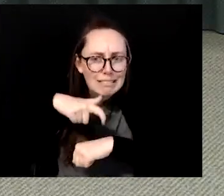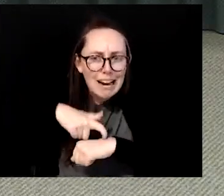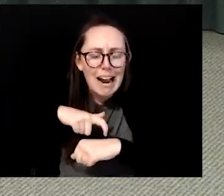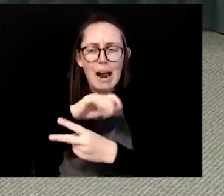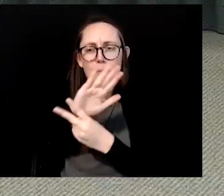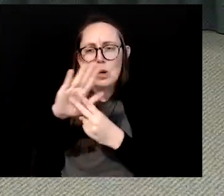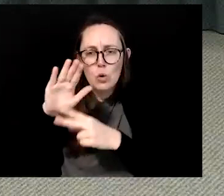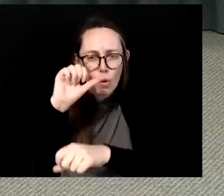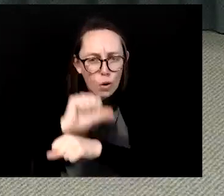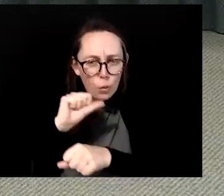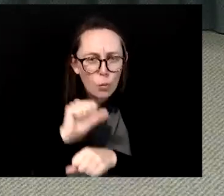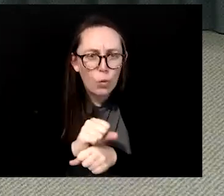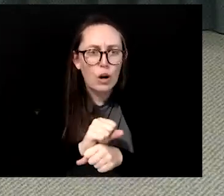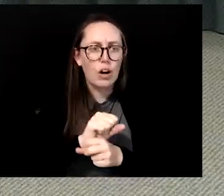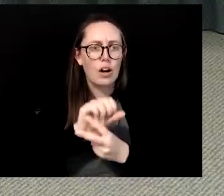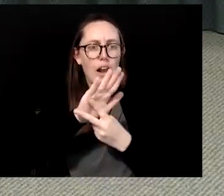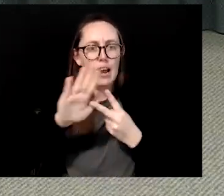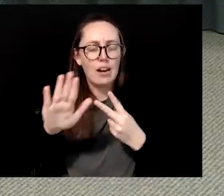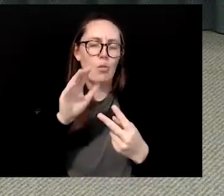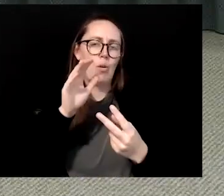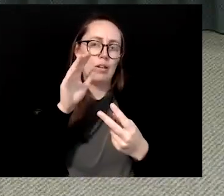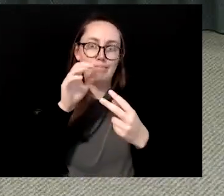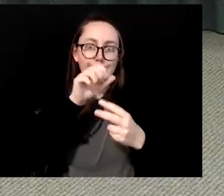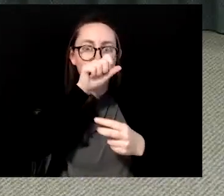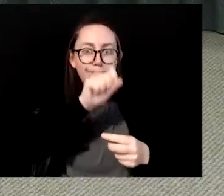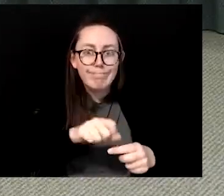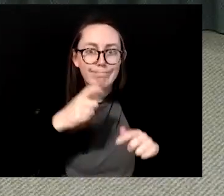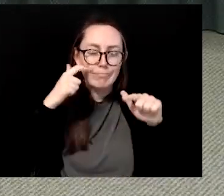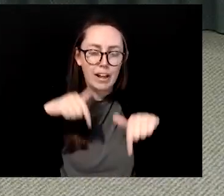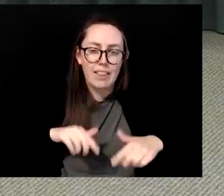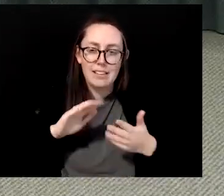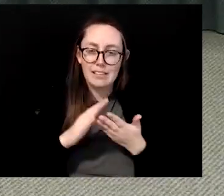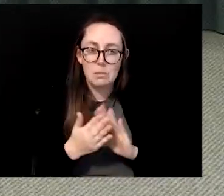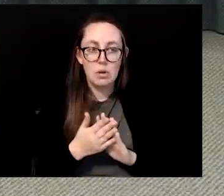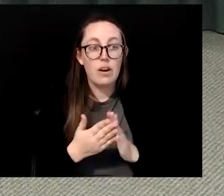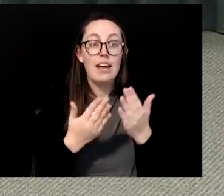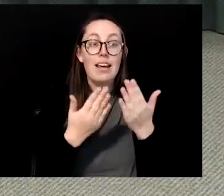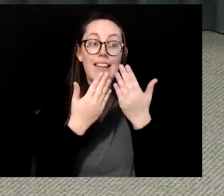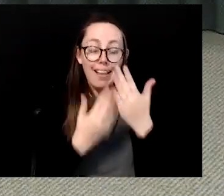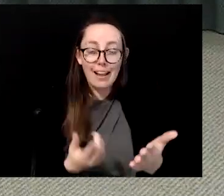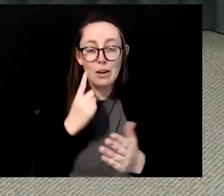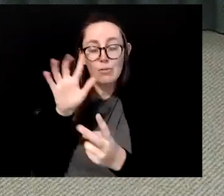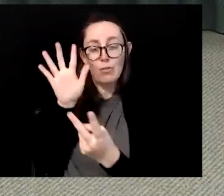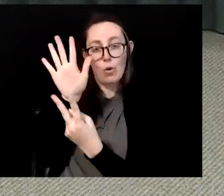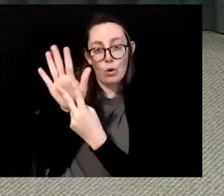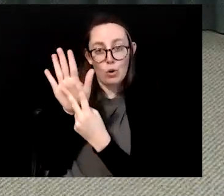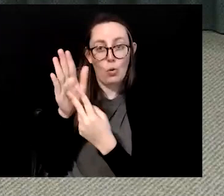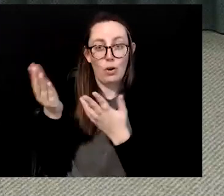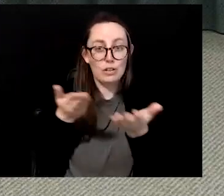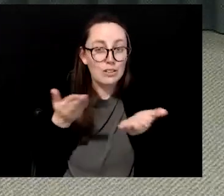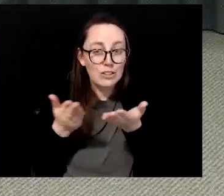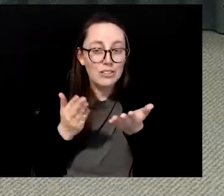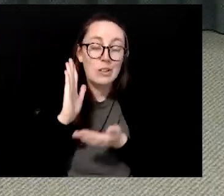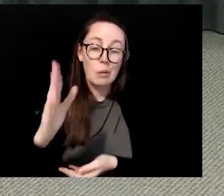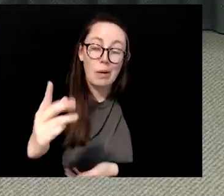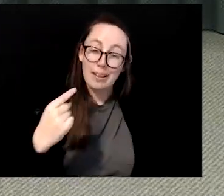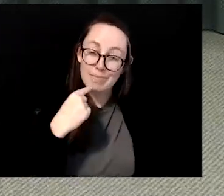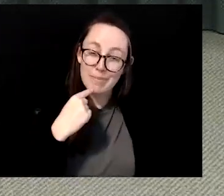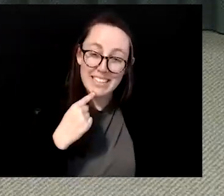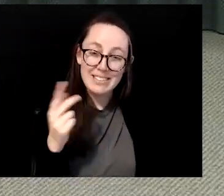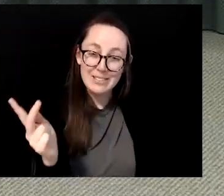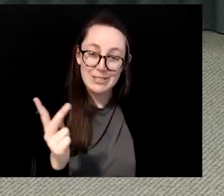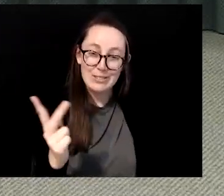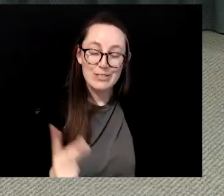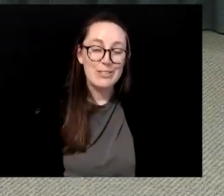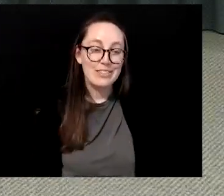um and your love for this community um so thank you again for your service and um yeah we'll we'll miss you and uh